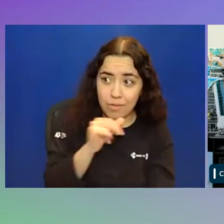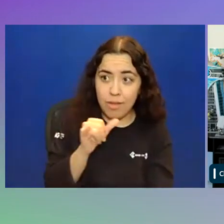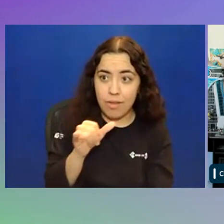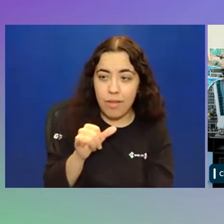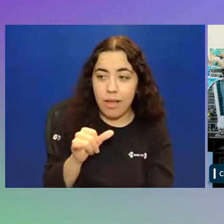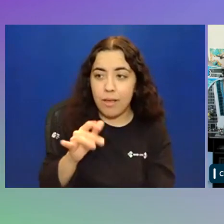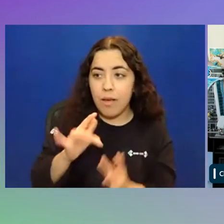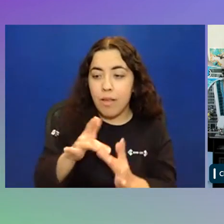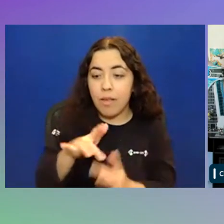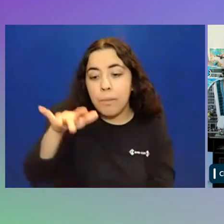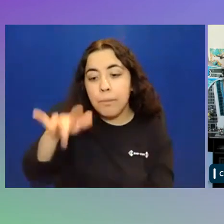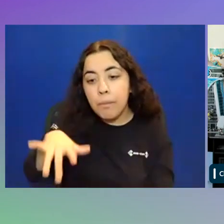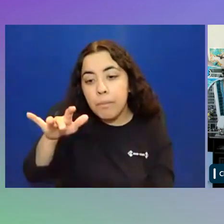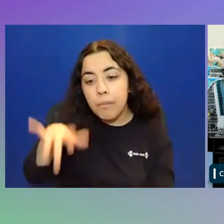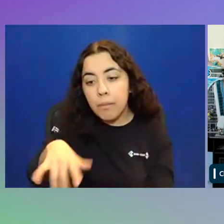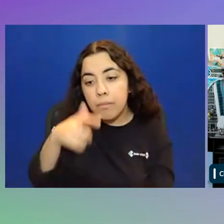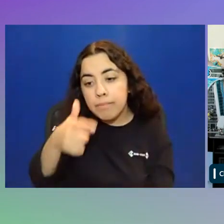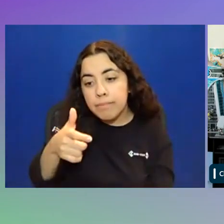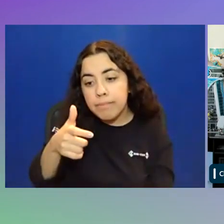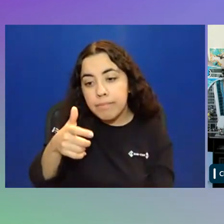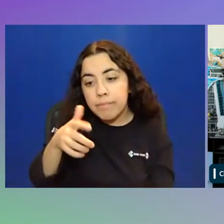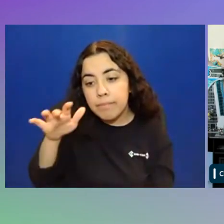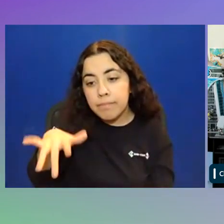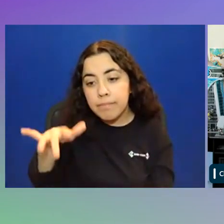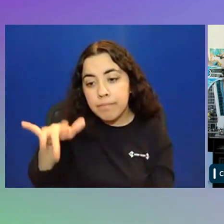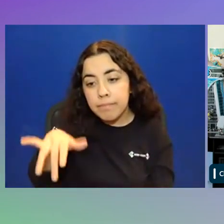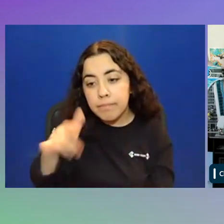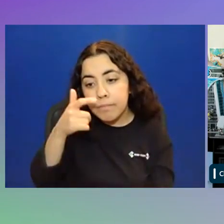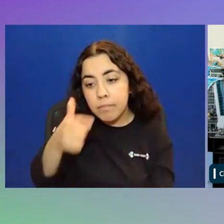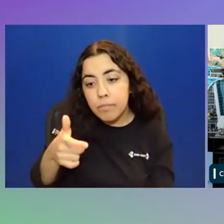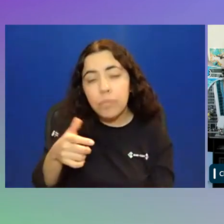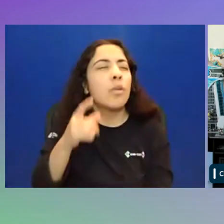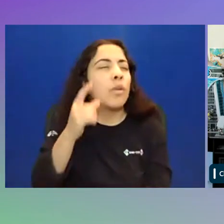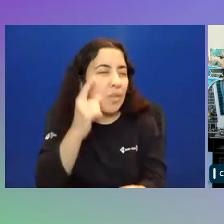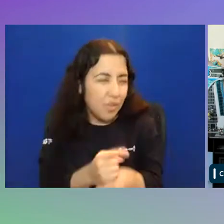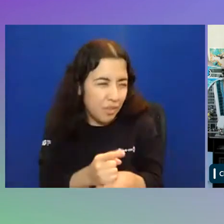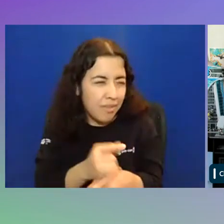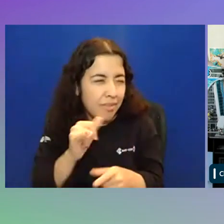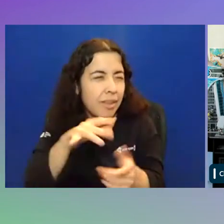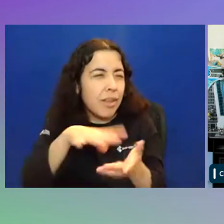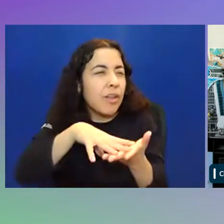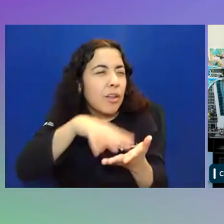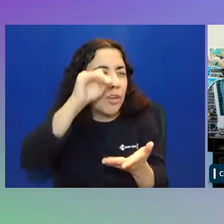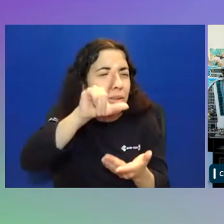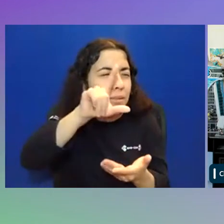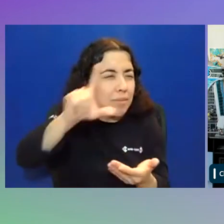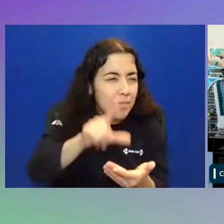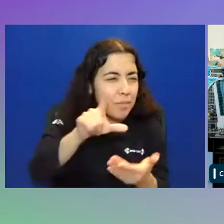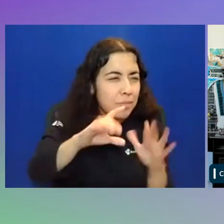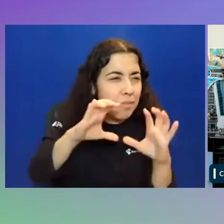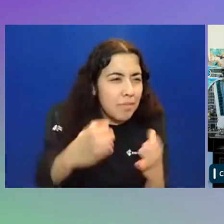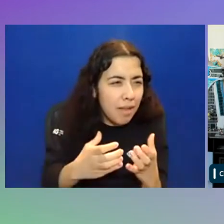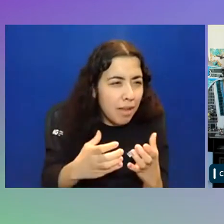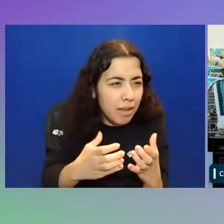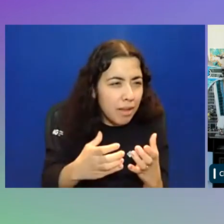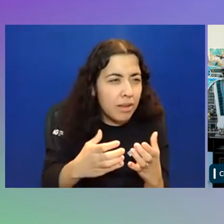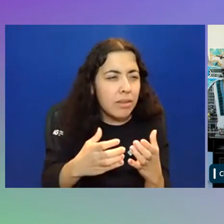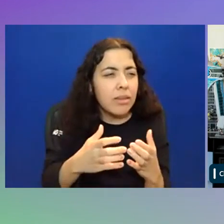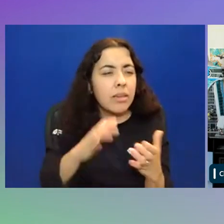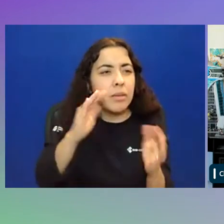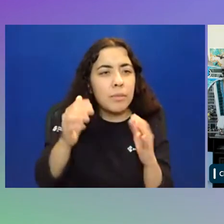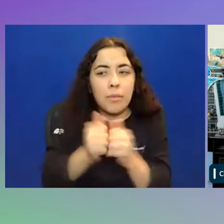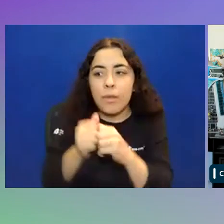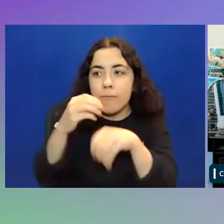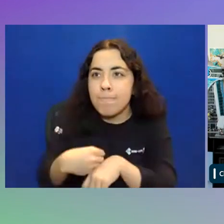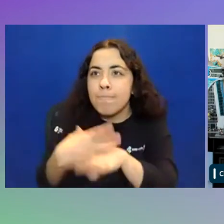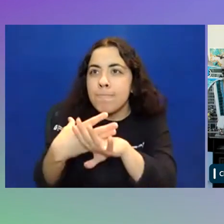course. Yeah, it as opposed to something passive like a learning library course. That's what she put in. Yeah, I